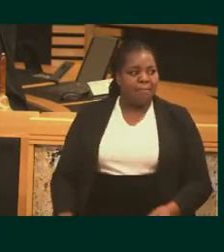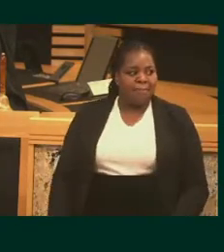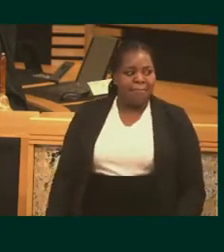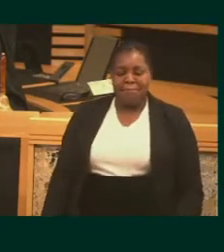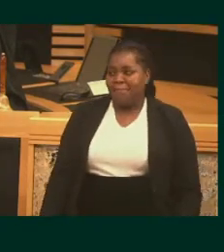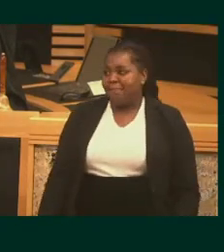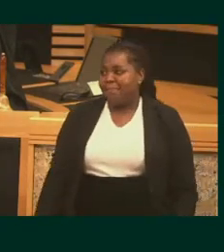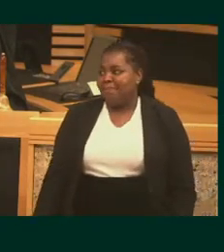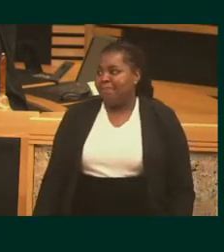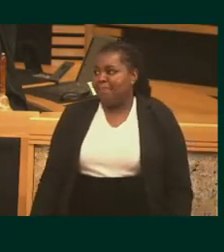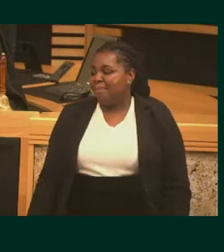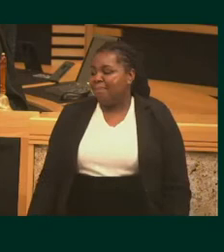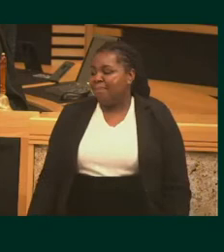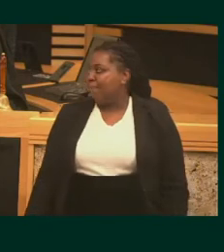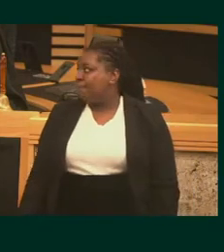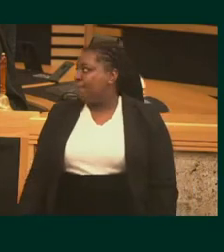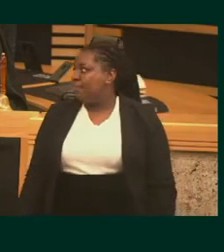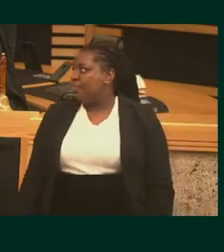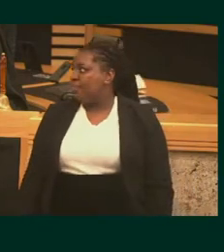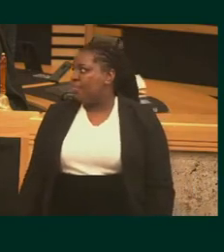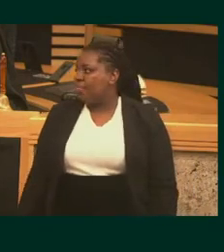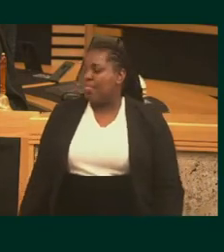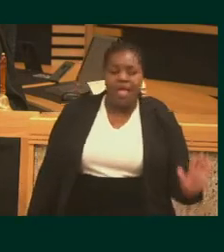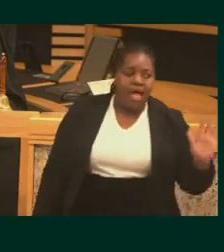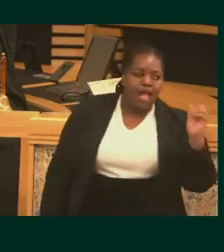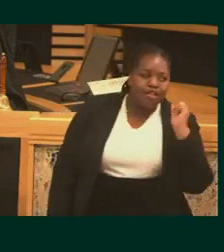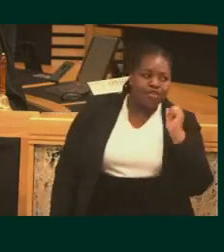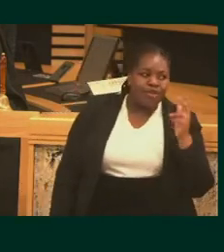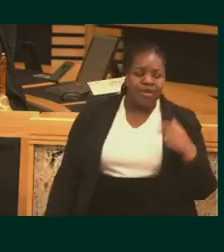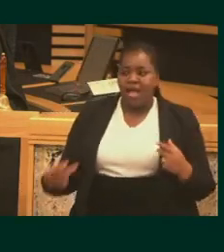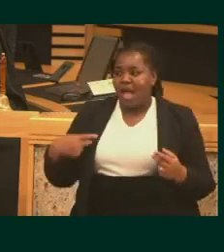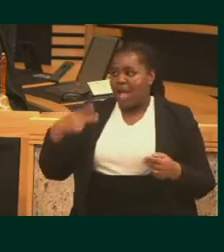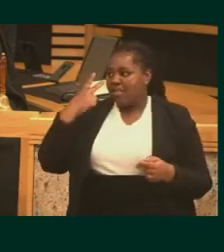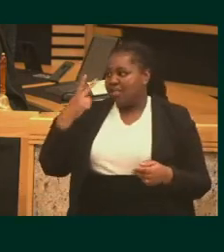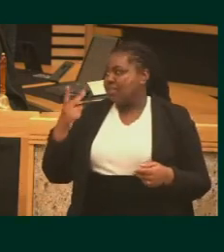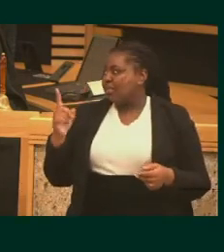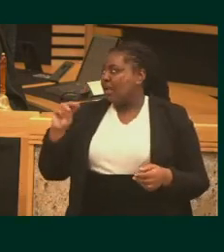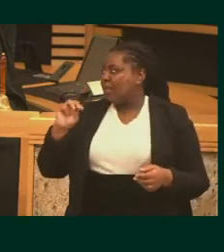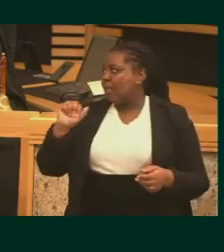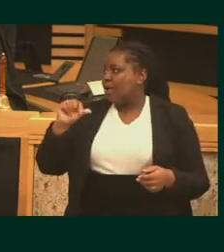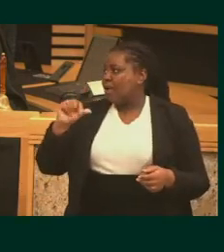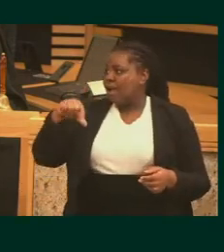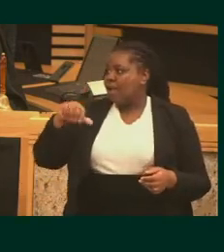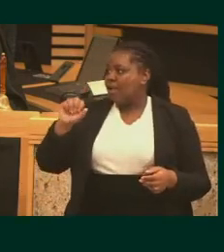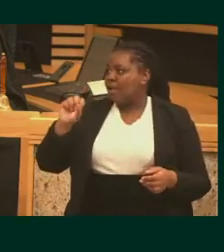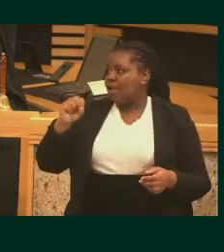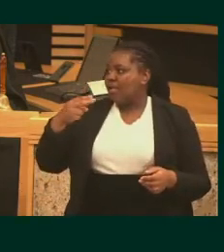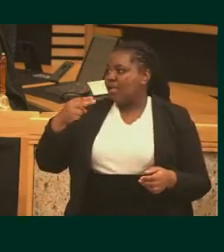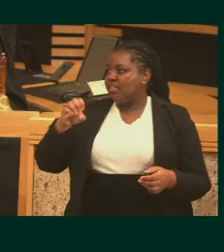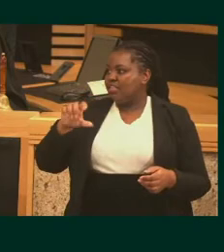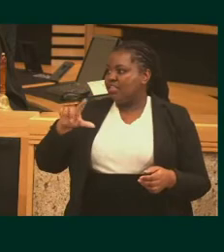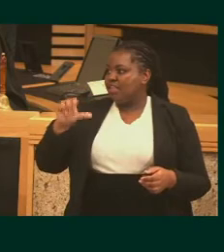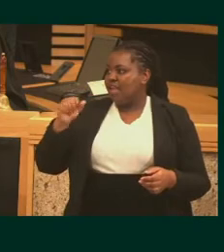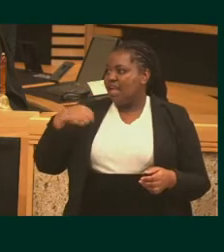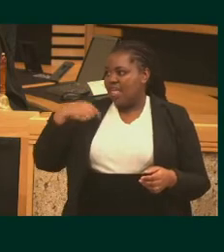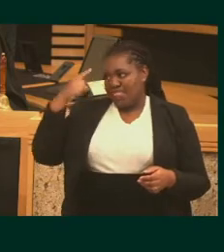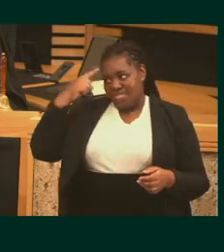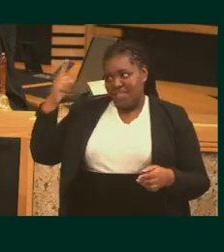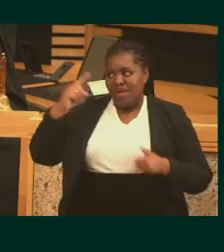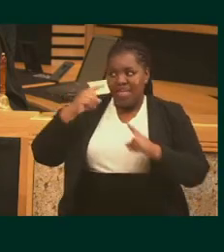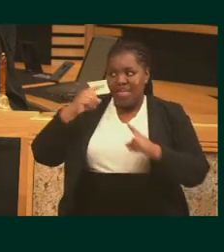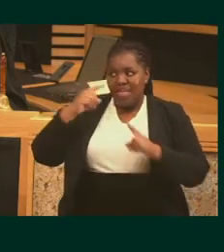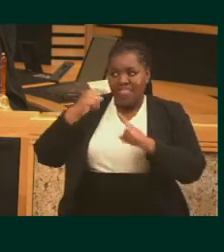kasim oh yes sorry sorry honor member I see honor M on notices of motion I think you are the